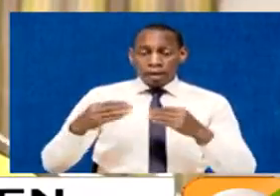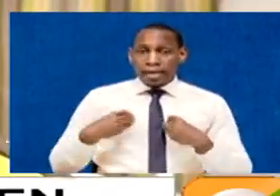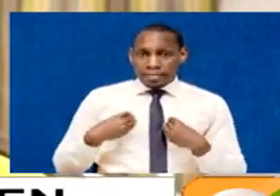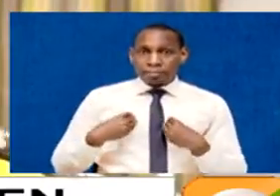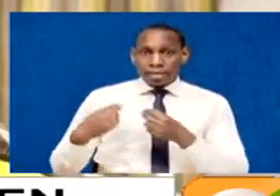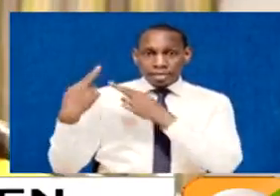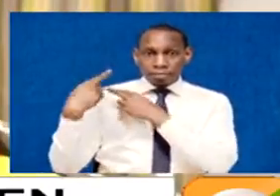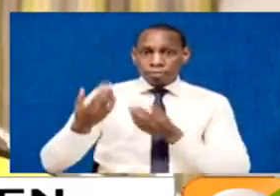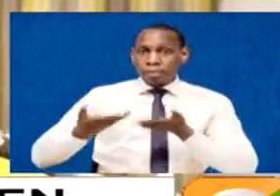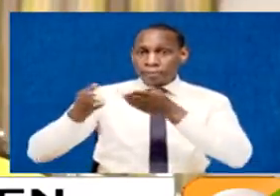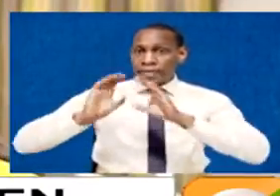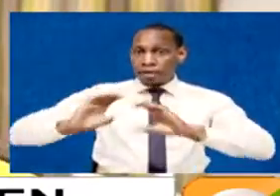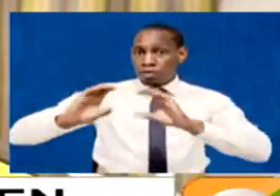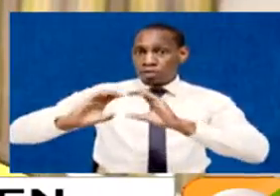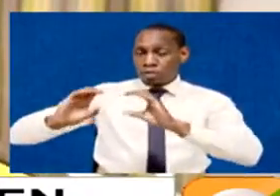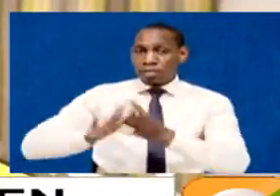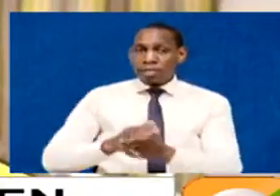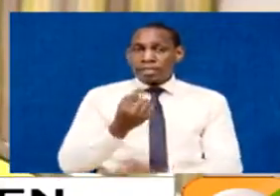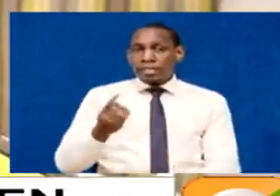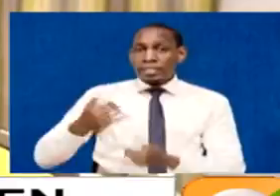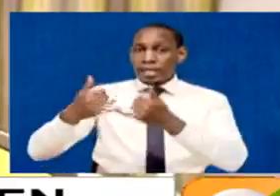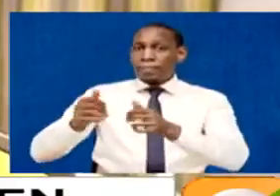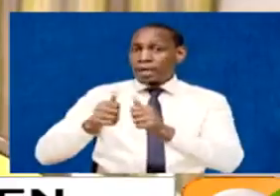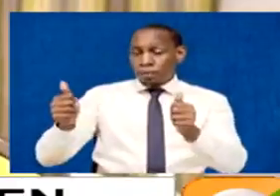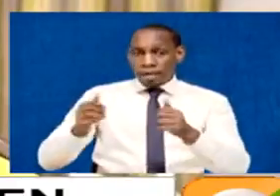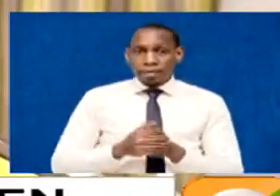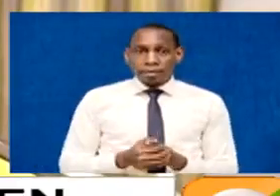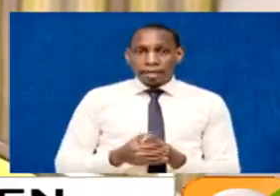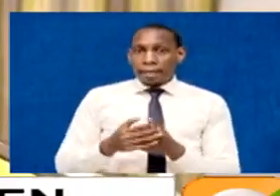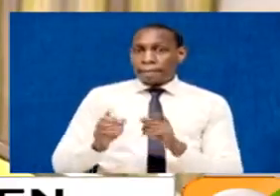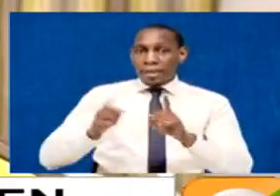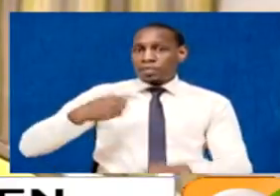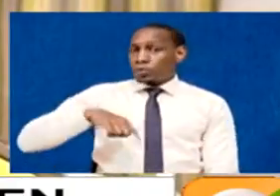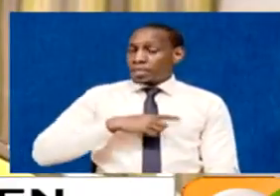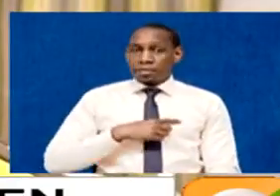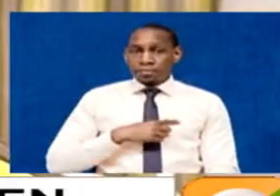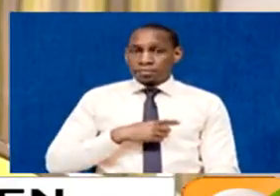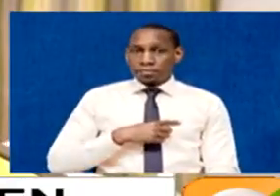responsibility that we were given by the coach and everybody played his part. We were just not